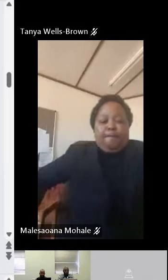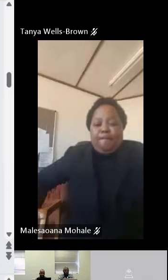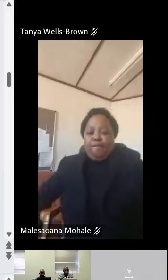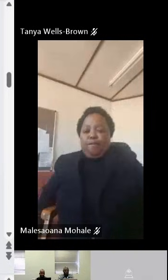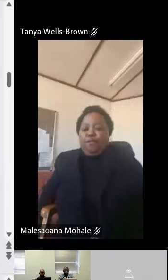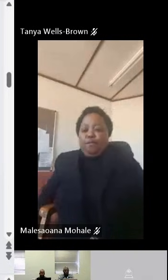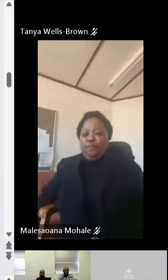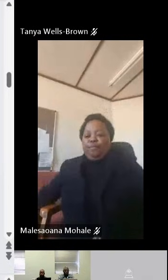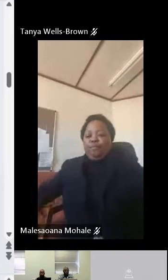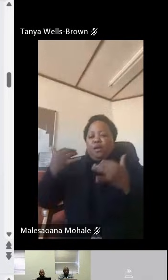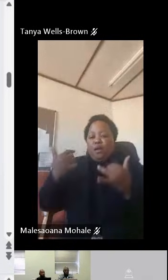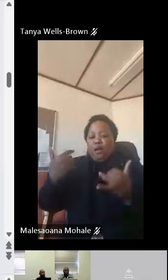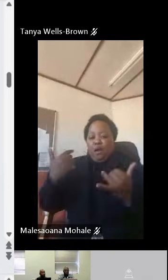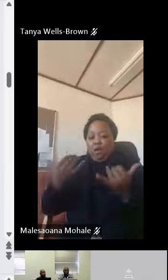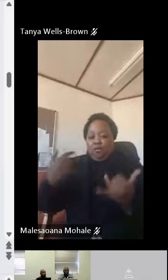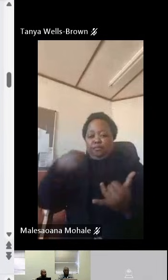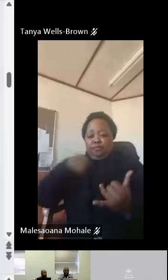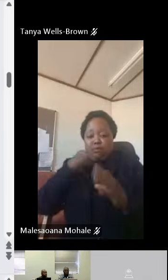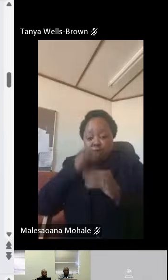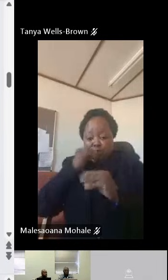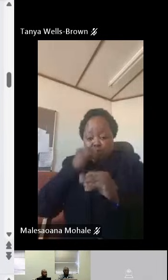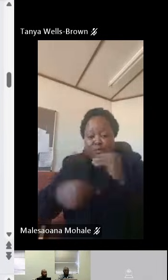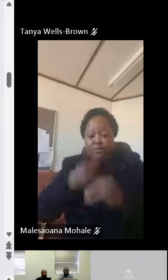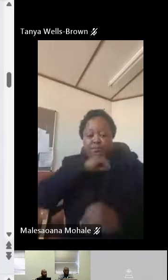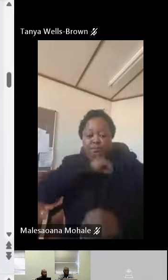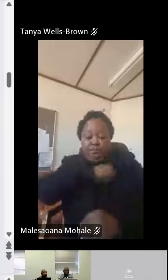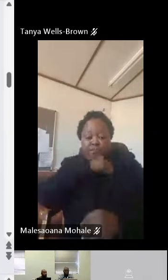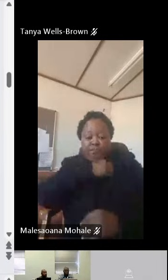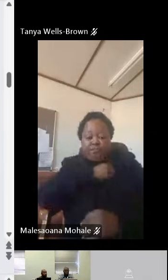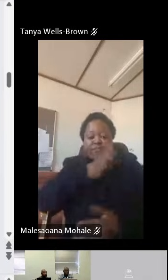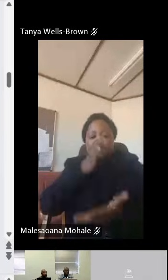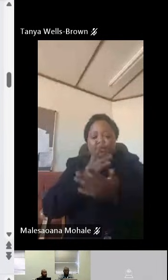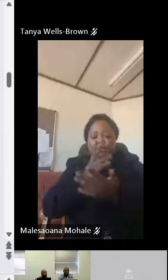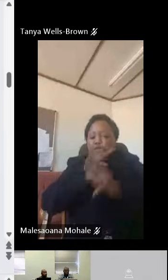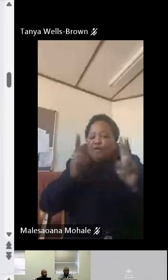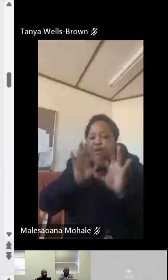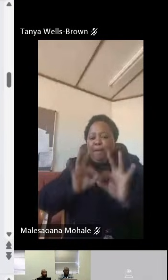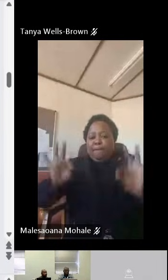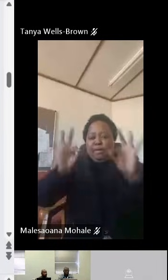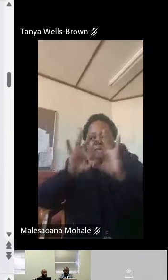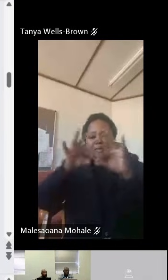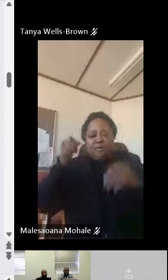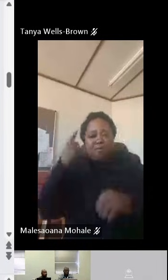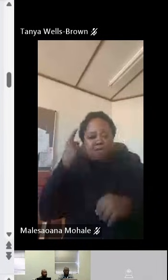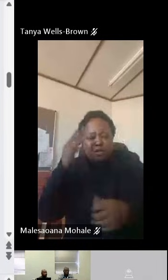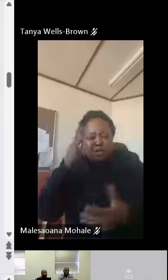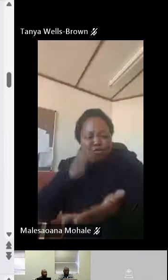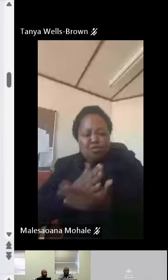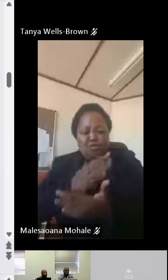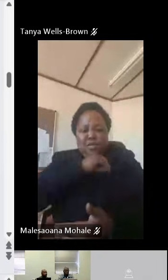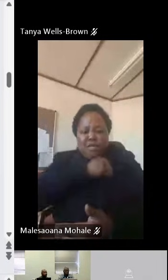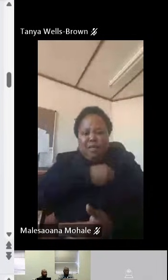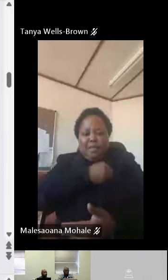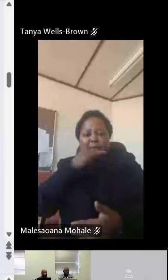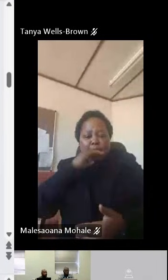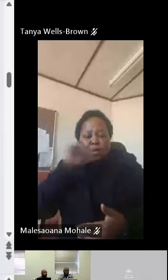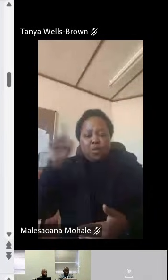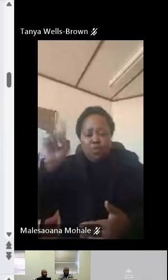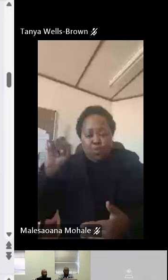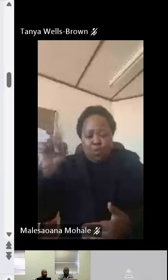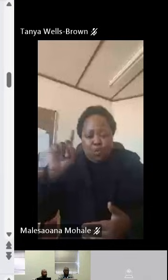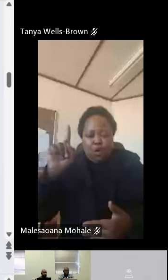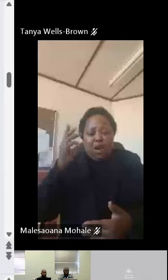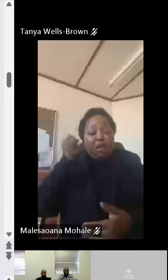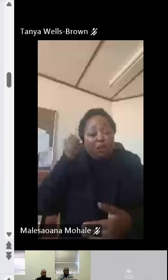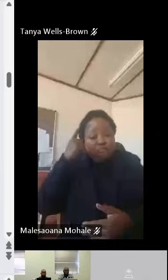disability, it is important to also understand what really disability is, understanding the challenges that